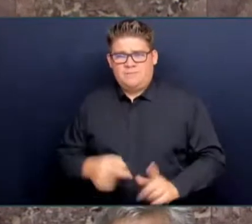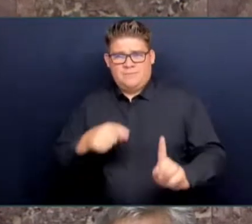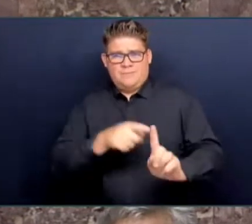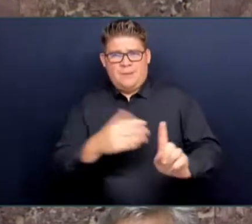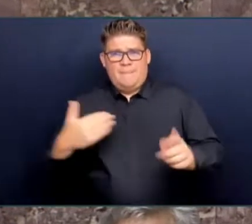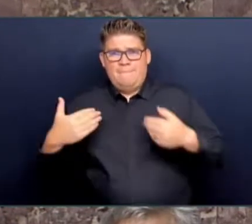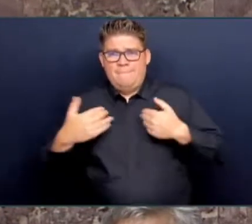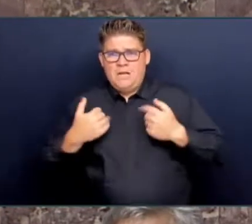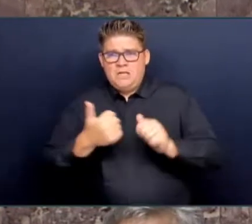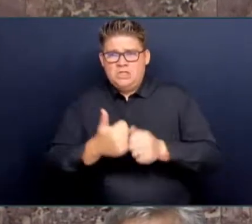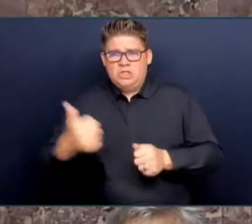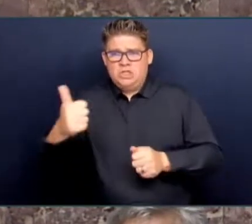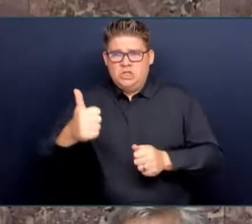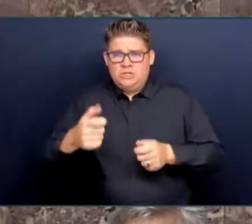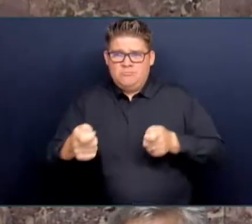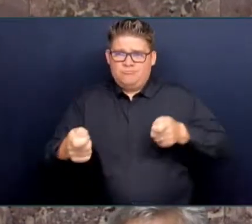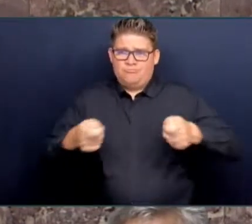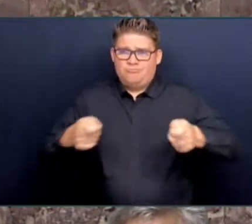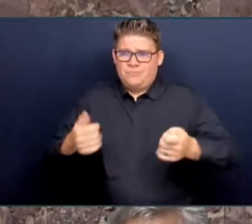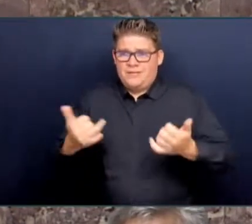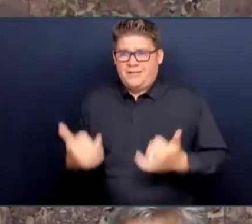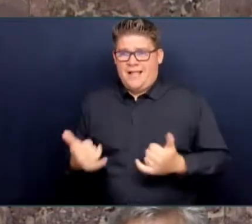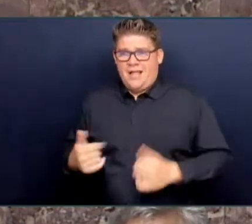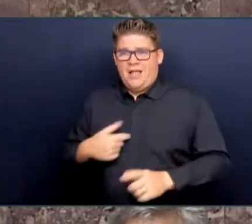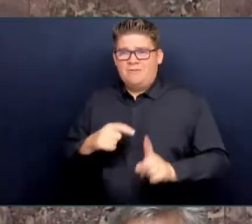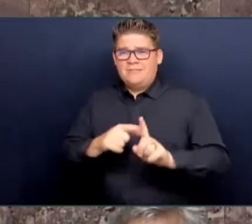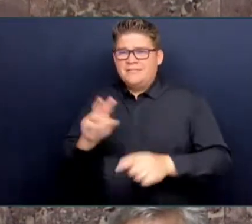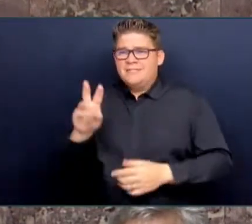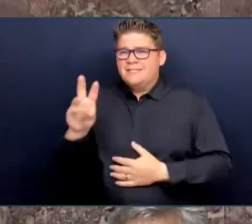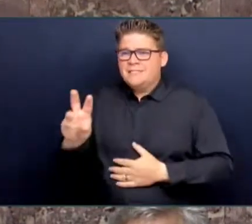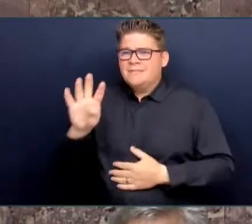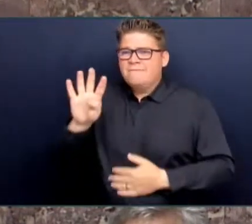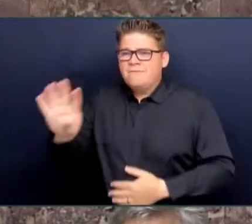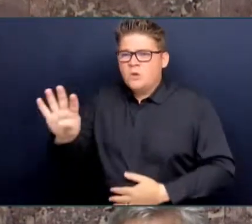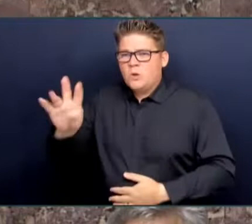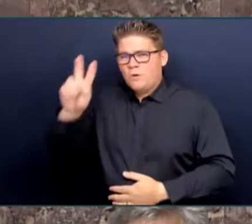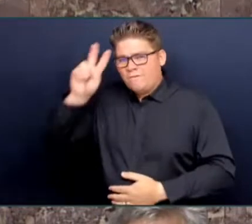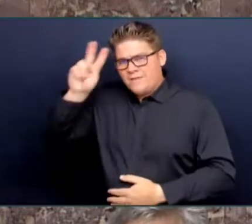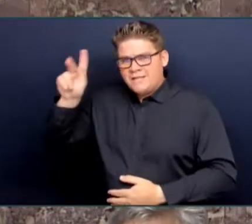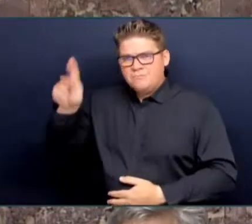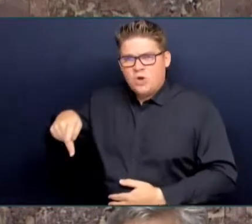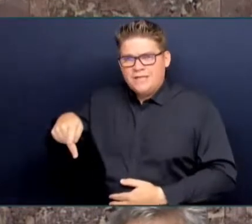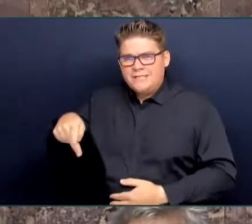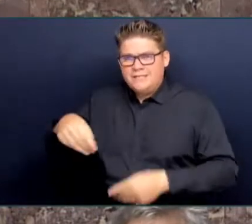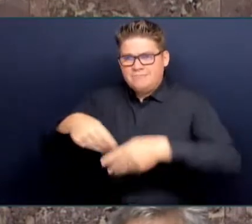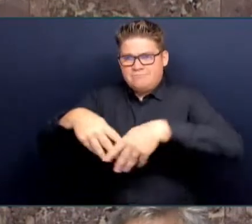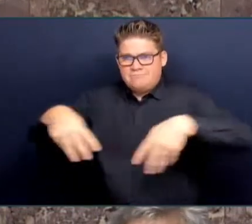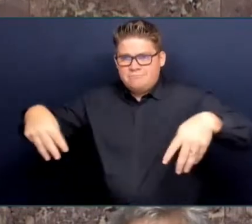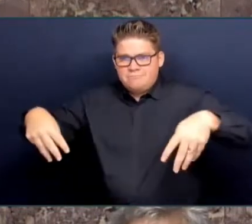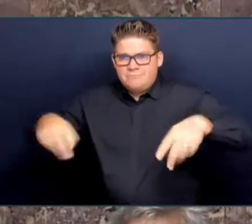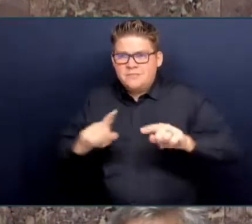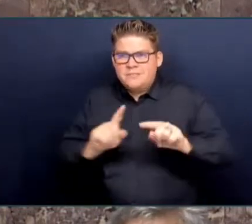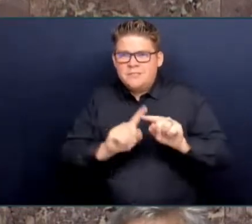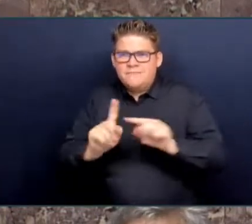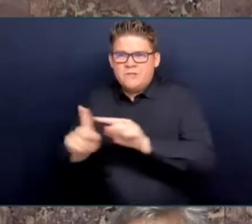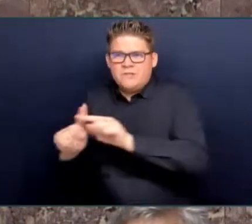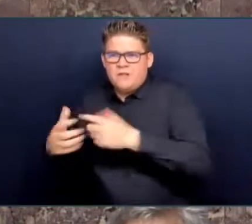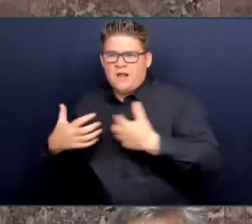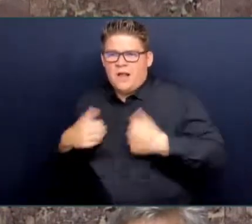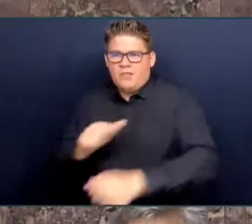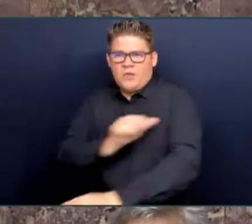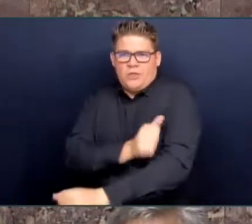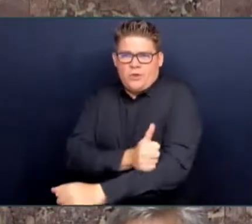across health authorities, each earning approximately $400,000 apiece. Wow. Now, this